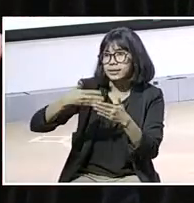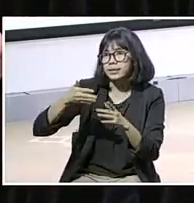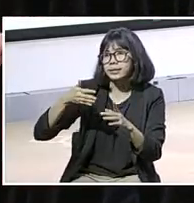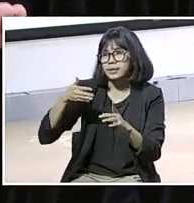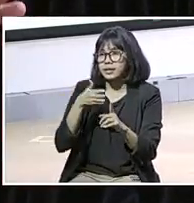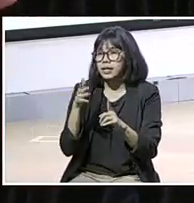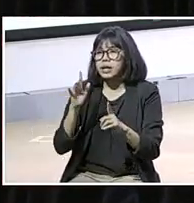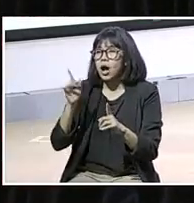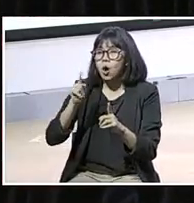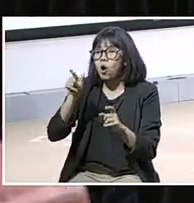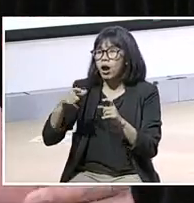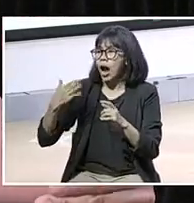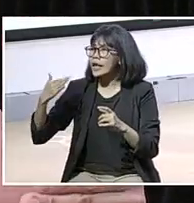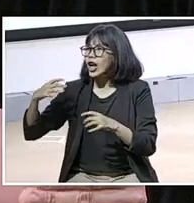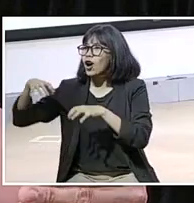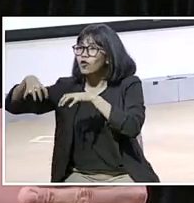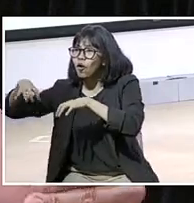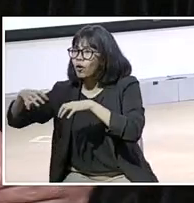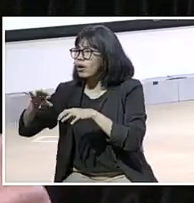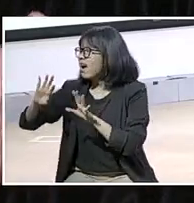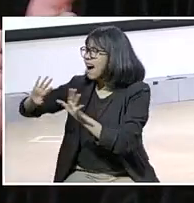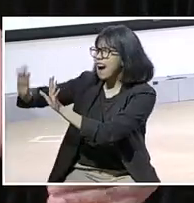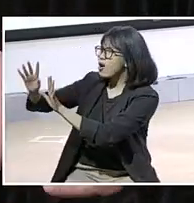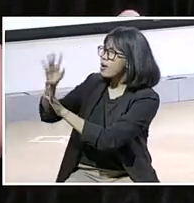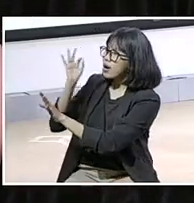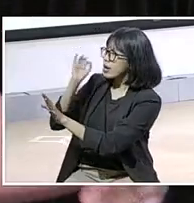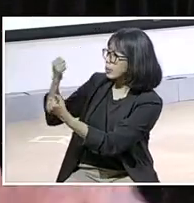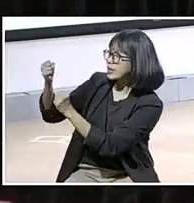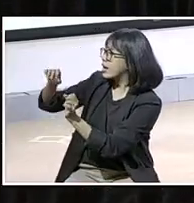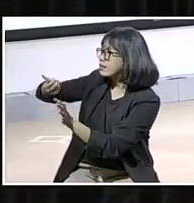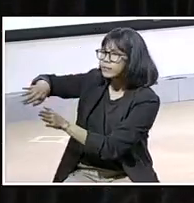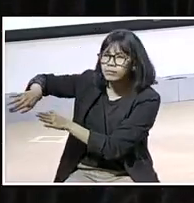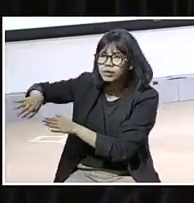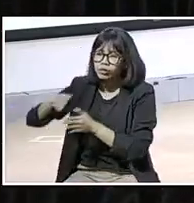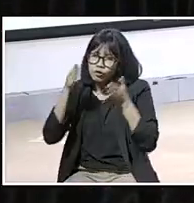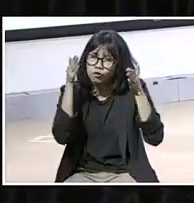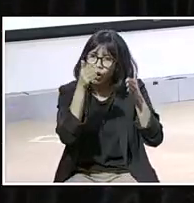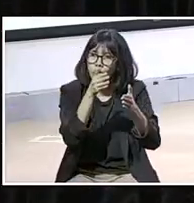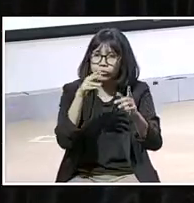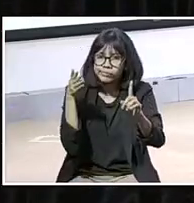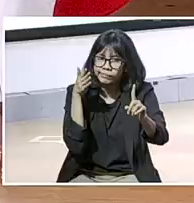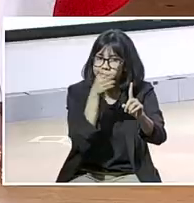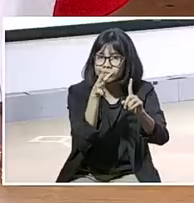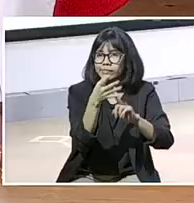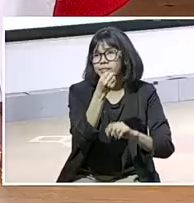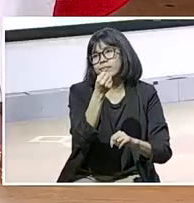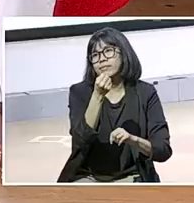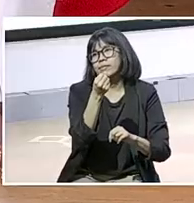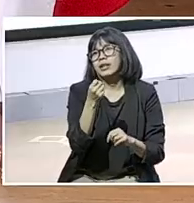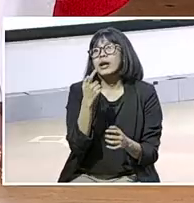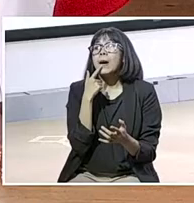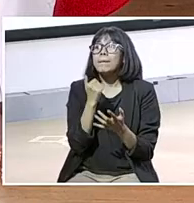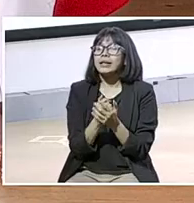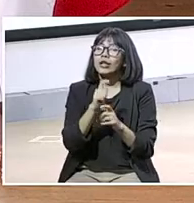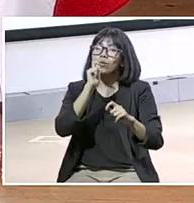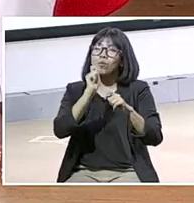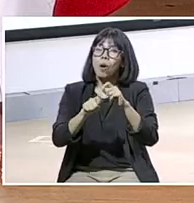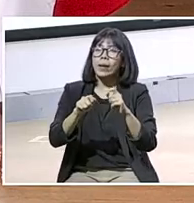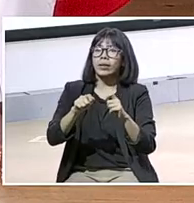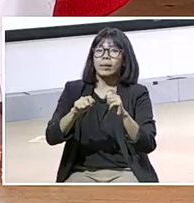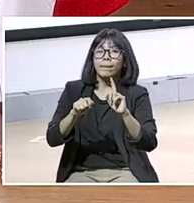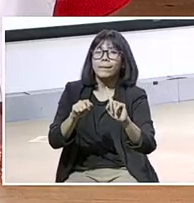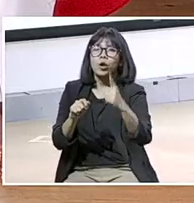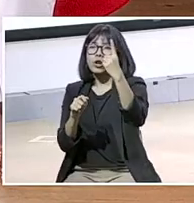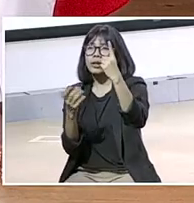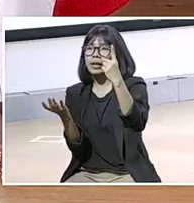distract you from what it is that you want to be in life and who you want to be in life. So you got to set your priorities straight, yeah, and then you got